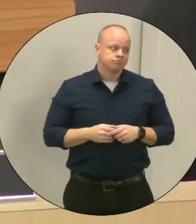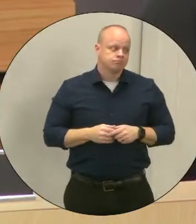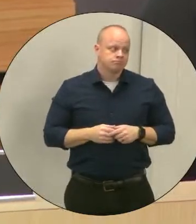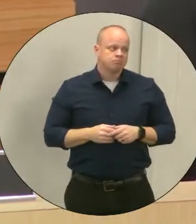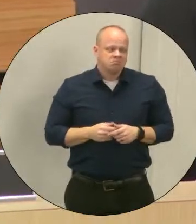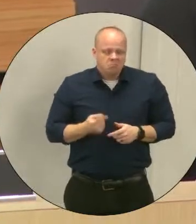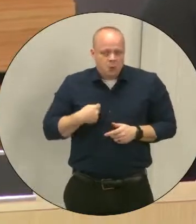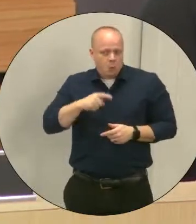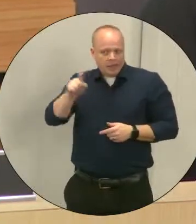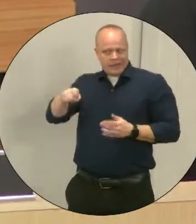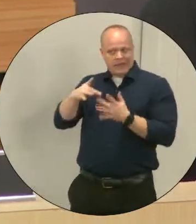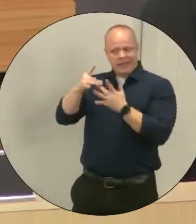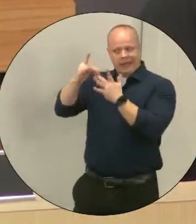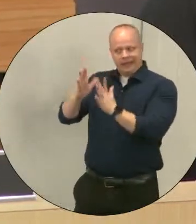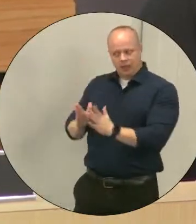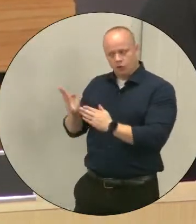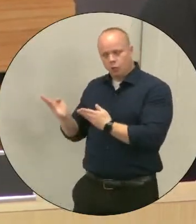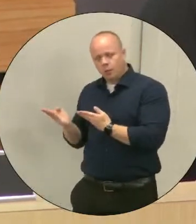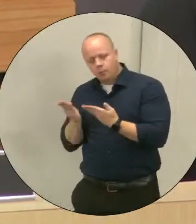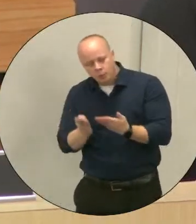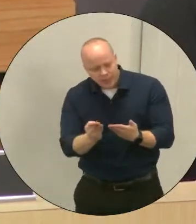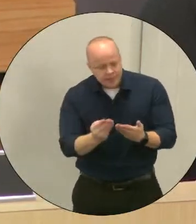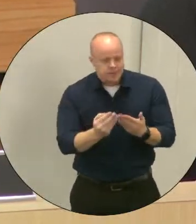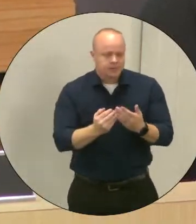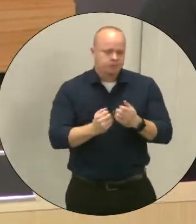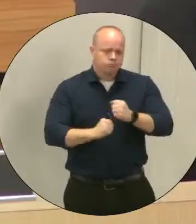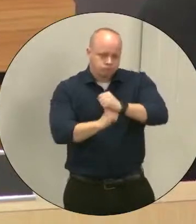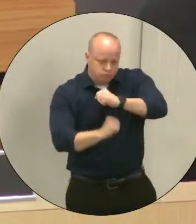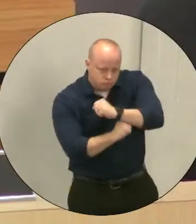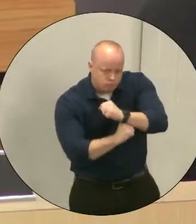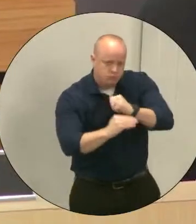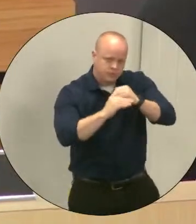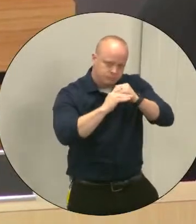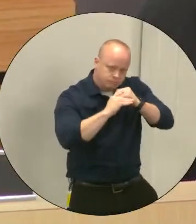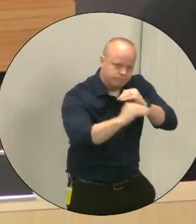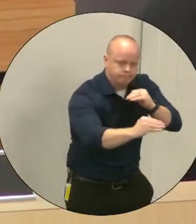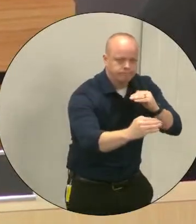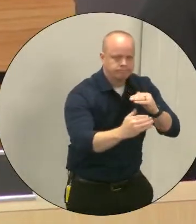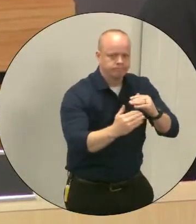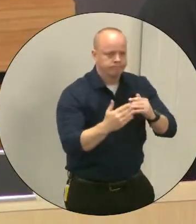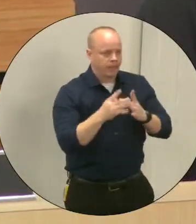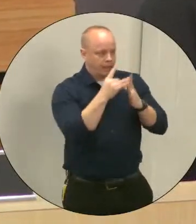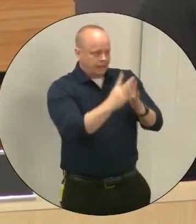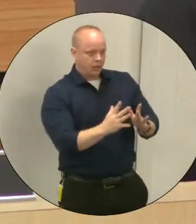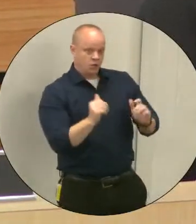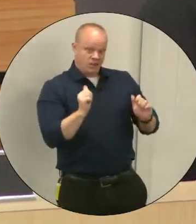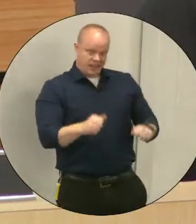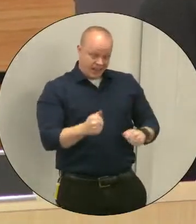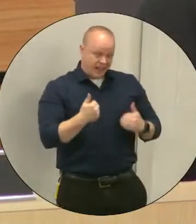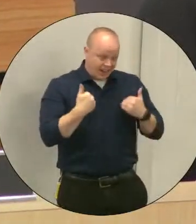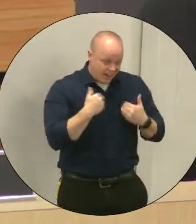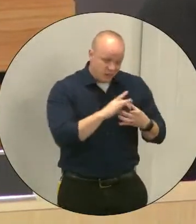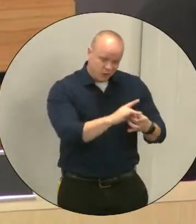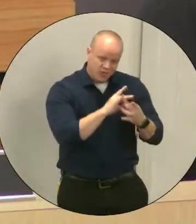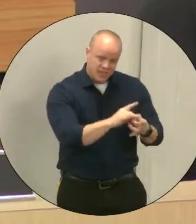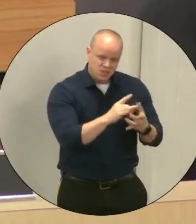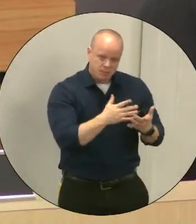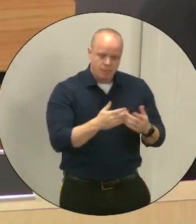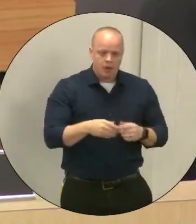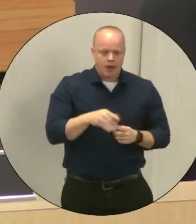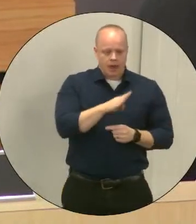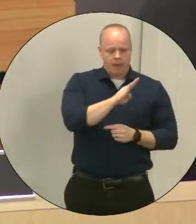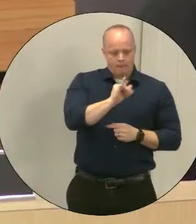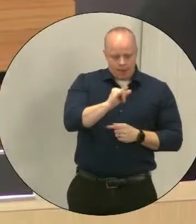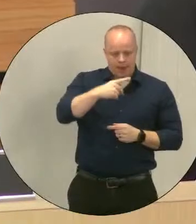We're going to need a leader who brings stability. We need a leader who can actually have a relationship, a bipartisan